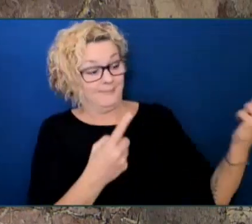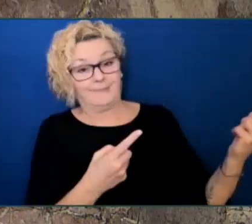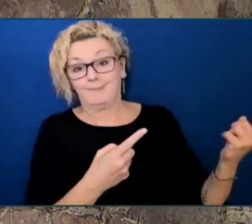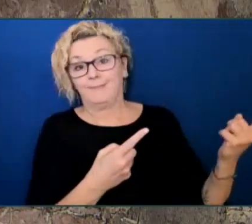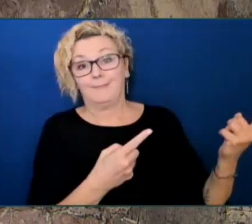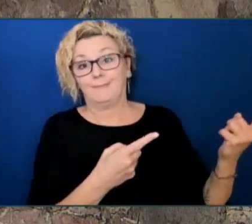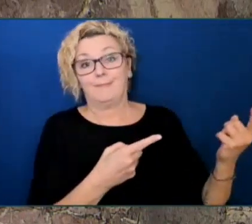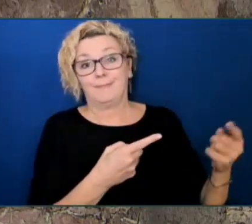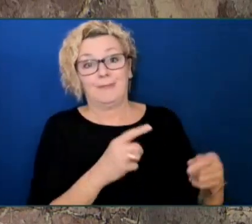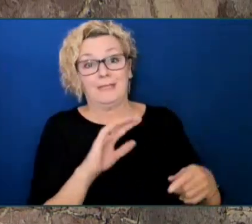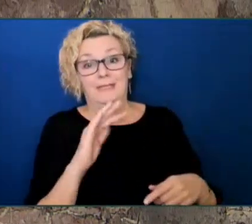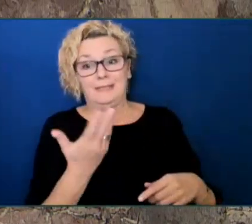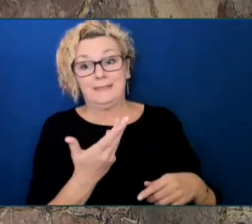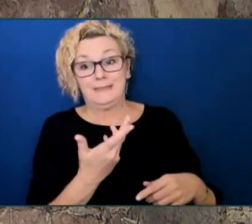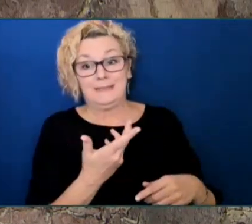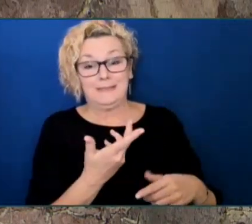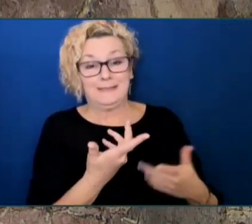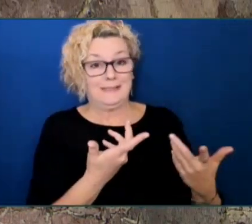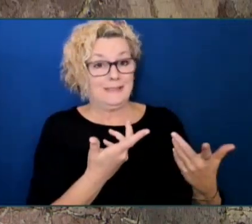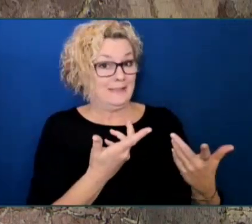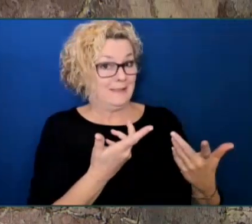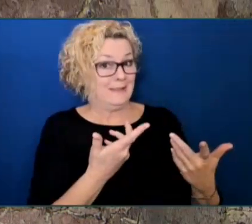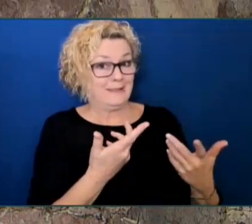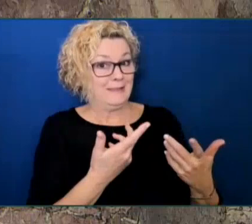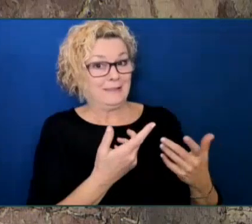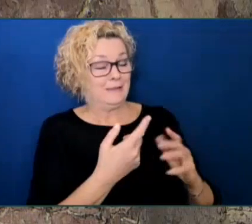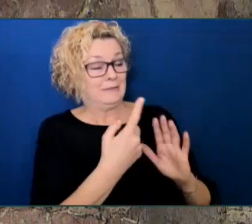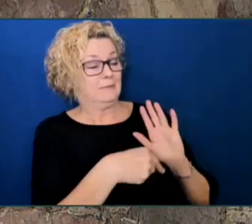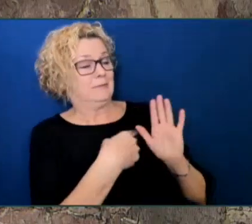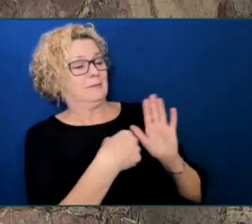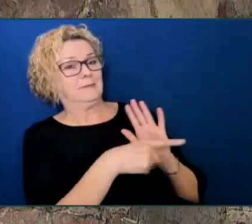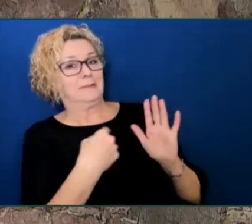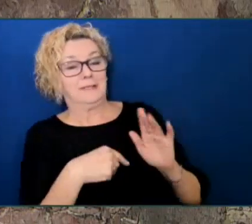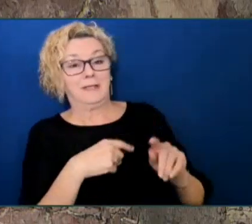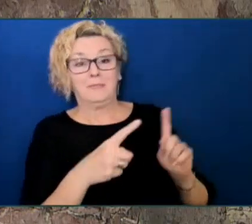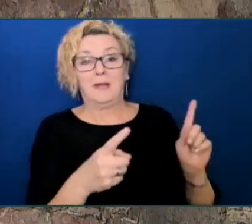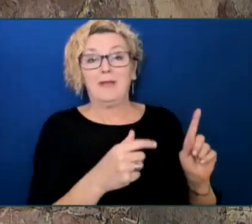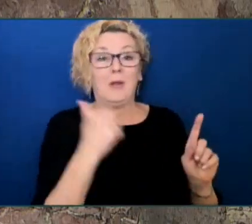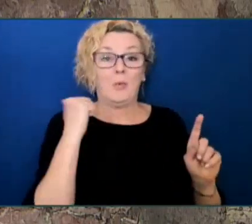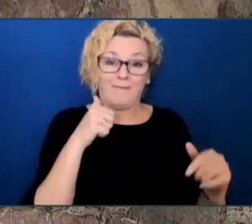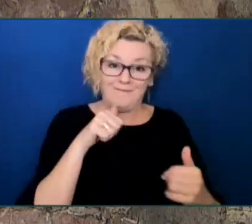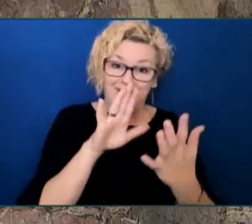their own mythology than actually tackling climate change.